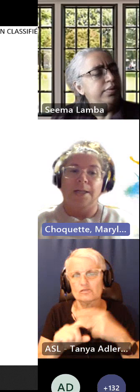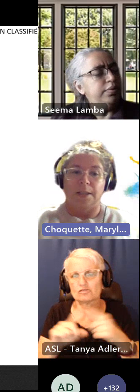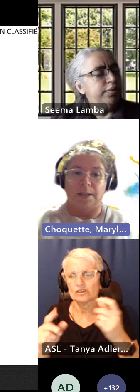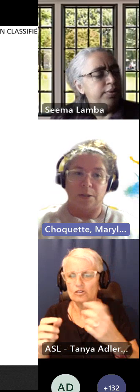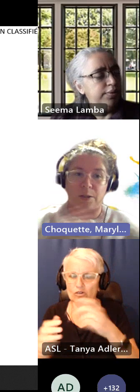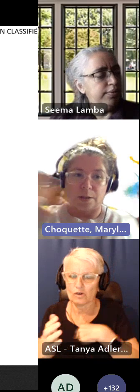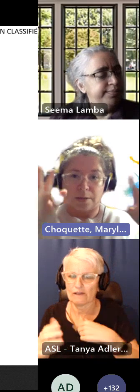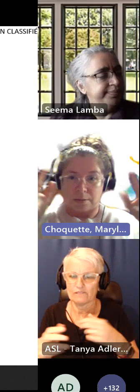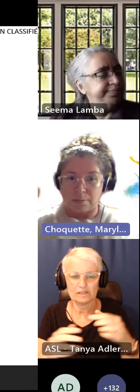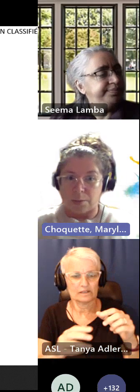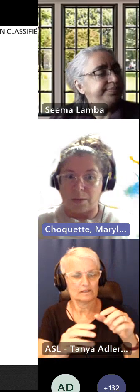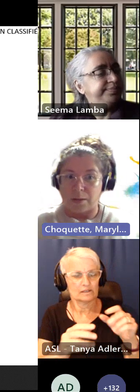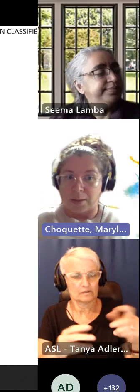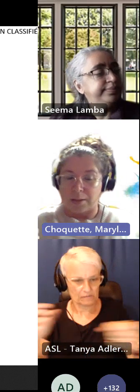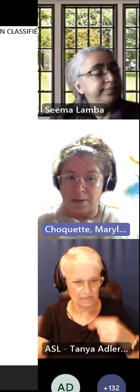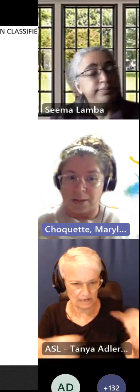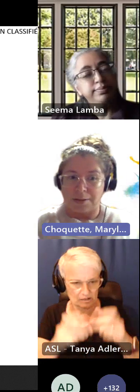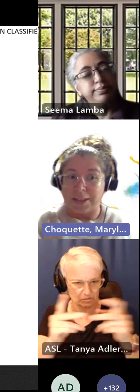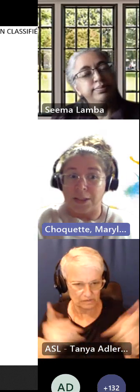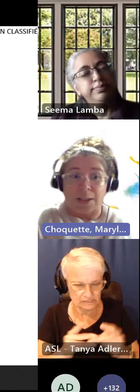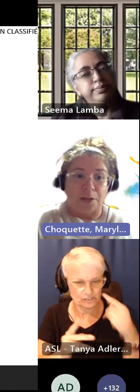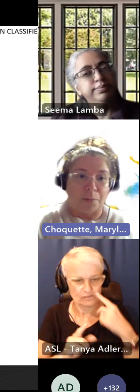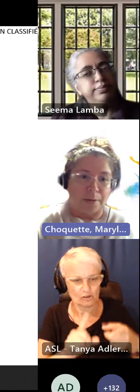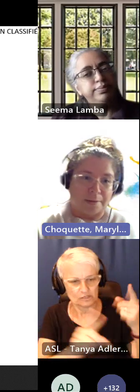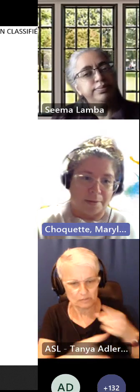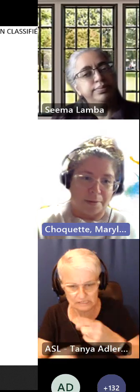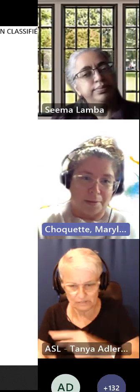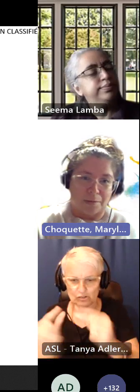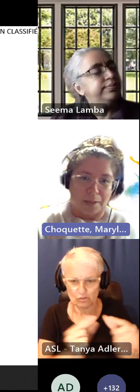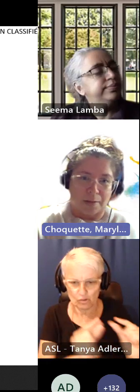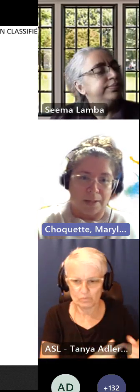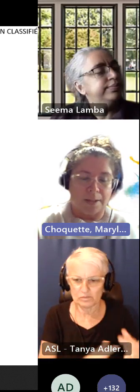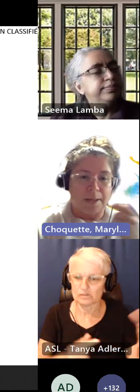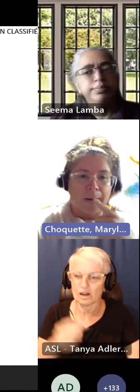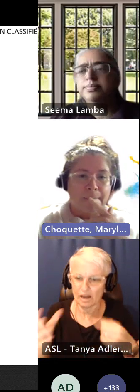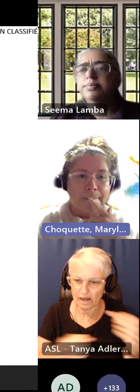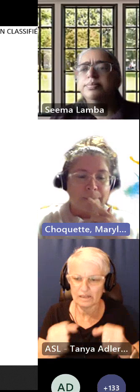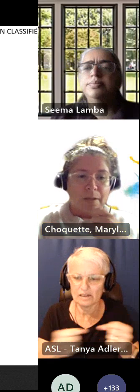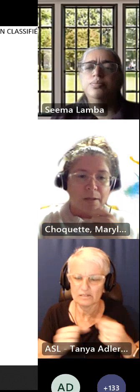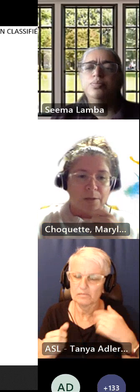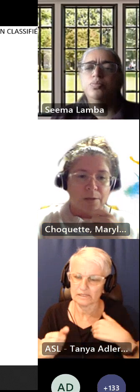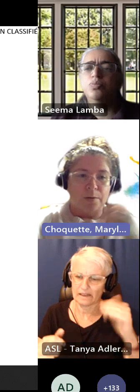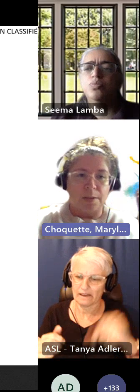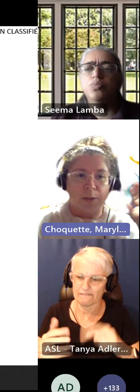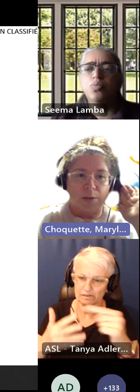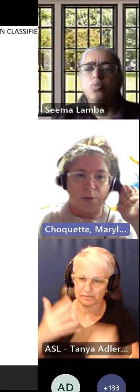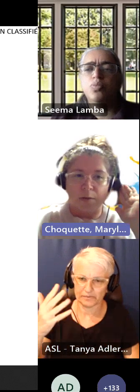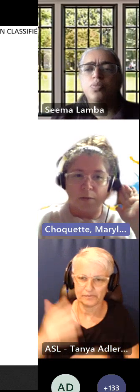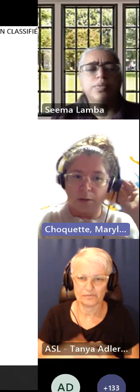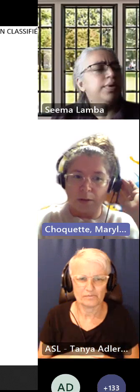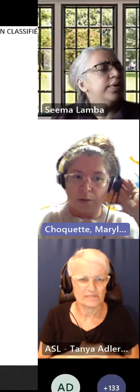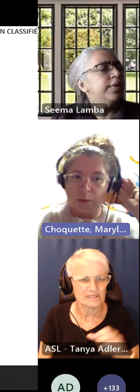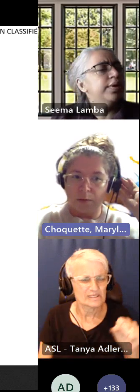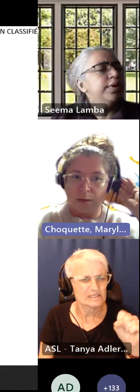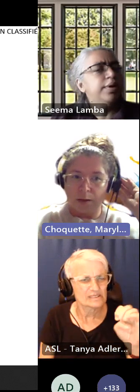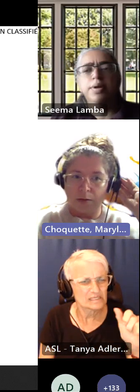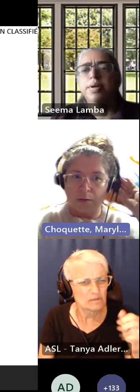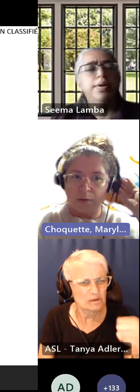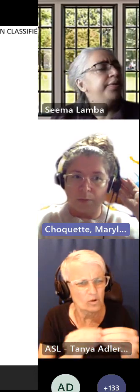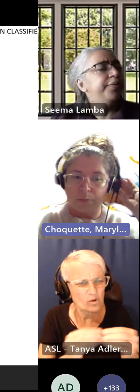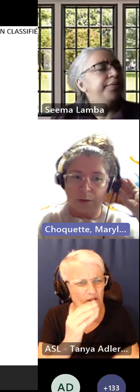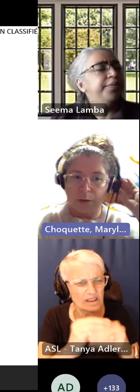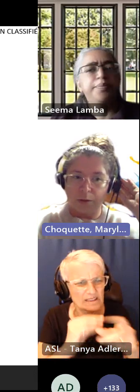groups. It's just something that needs to take place. I'll leave it at that. I don't know, Seema, did you have anything you wanted